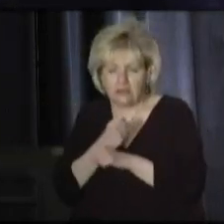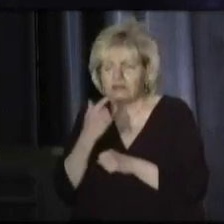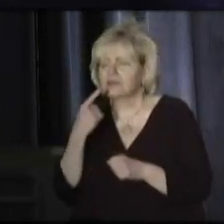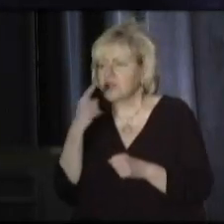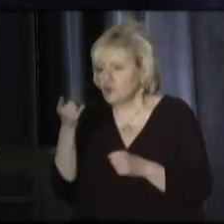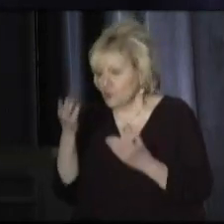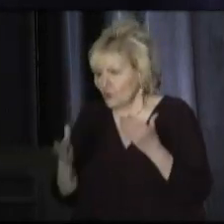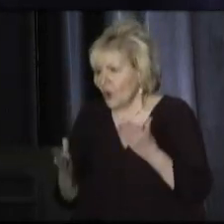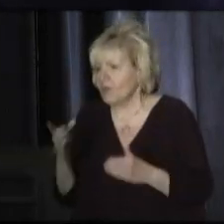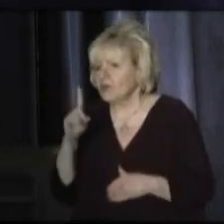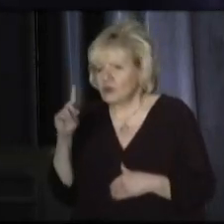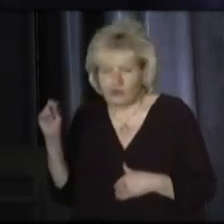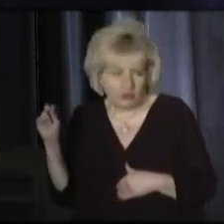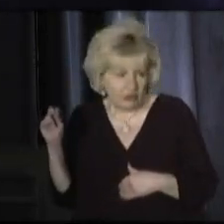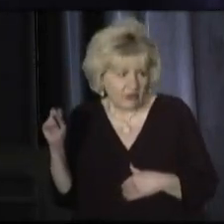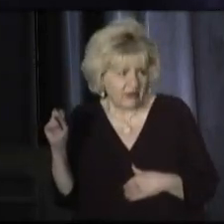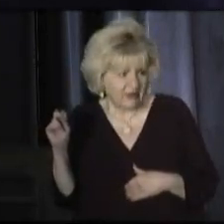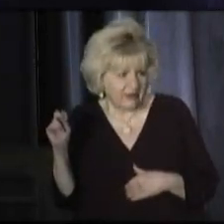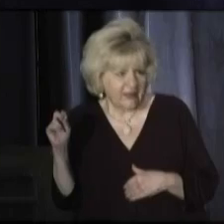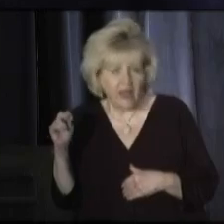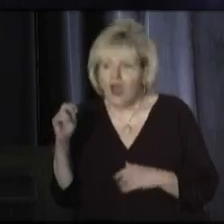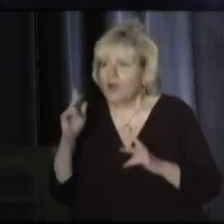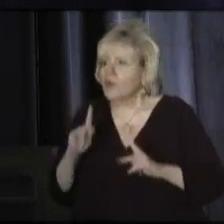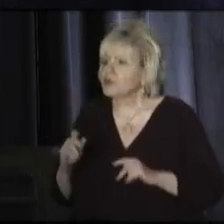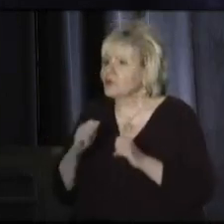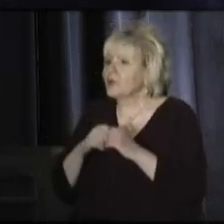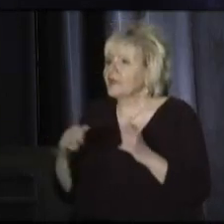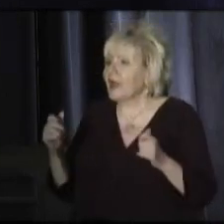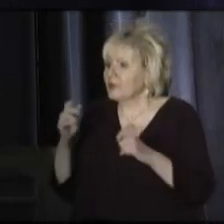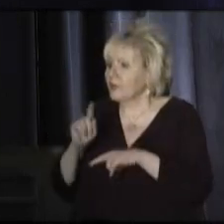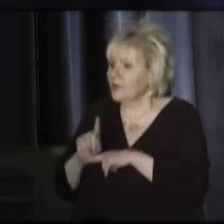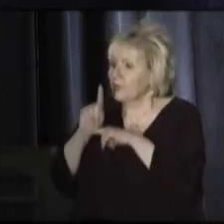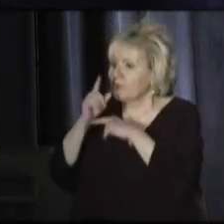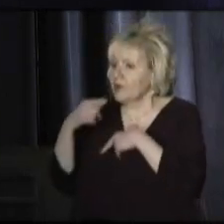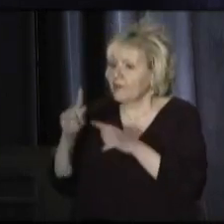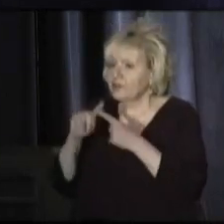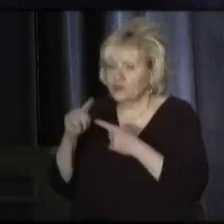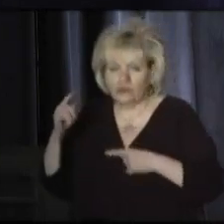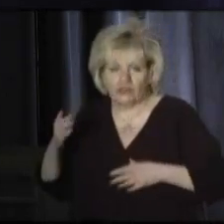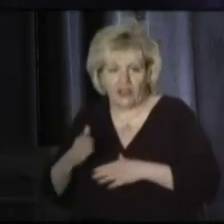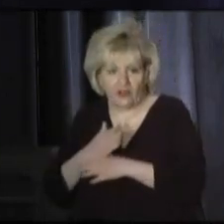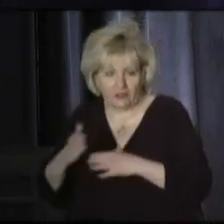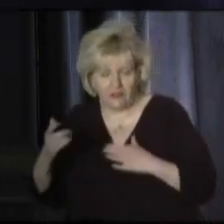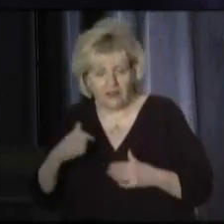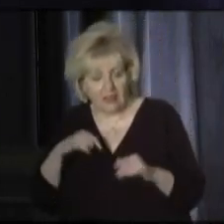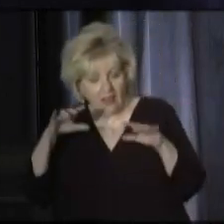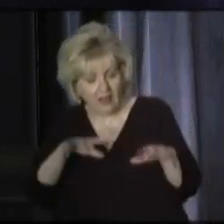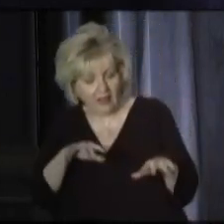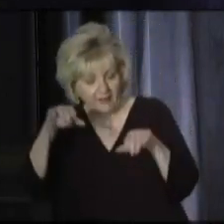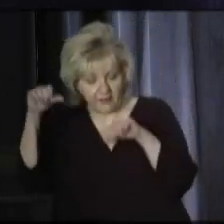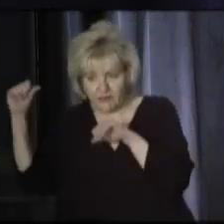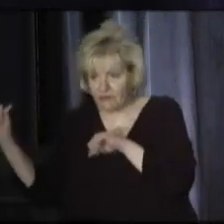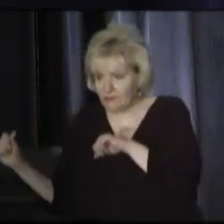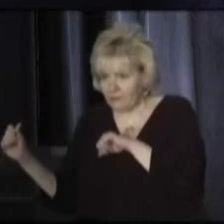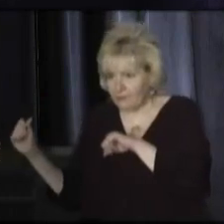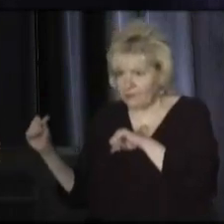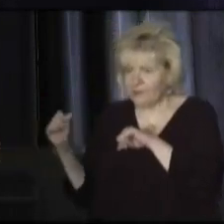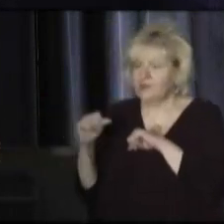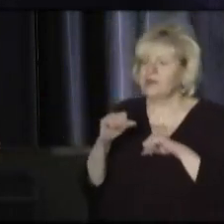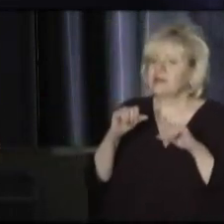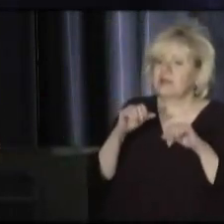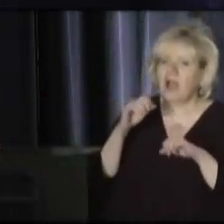Lindsay did it. That's where her version of my story began. I'd thought the details of my charges were